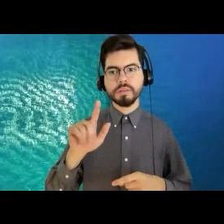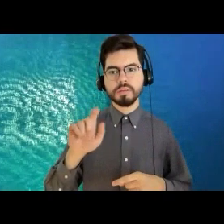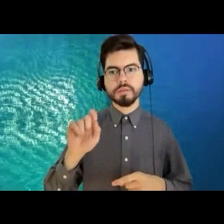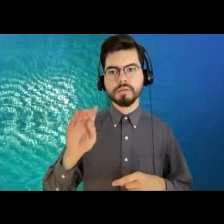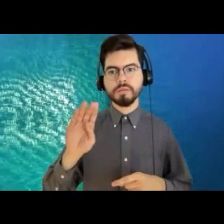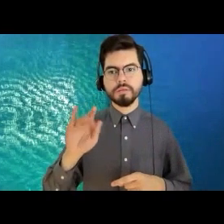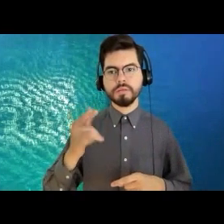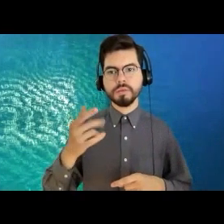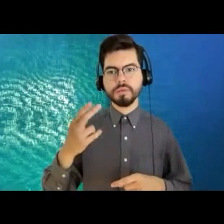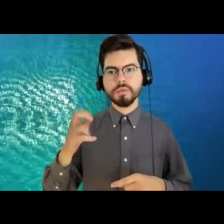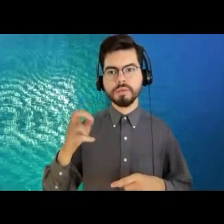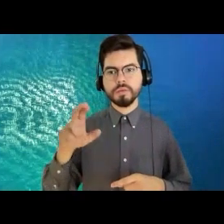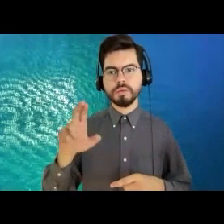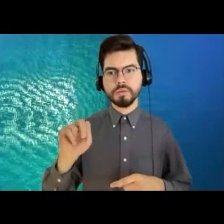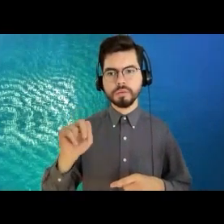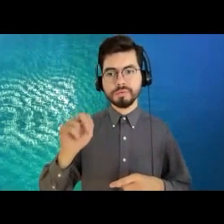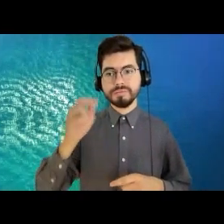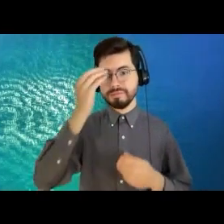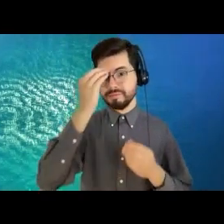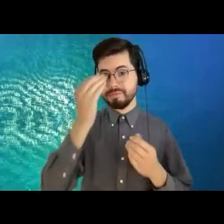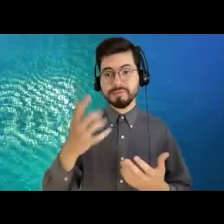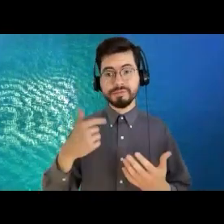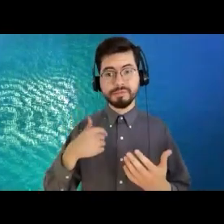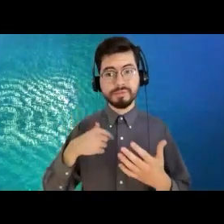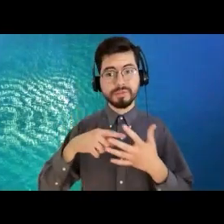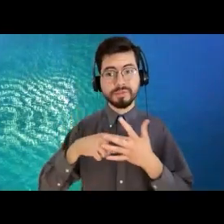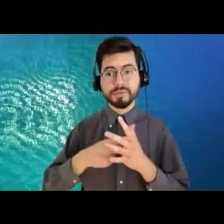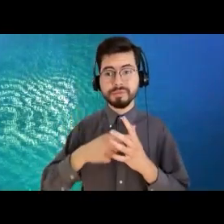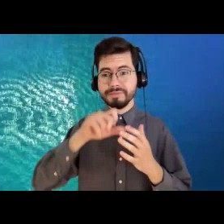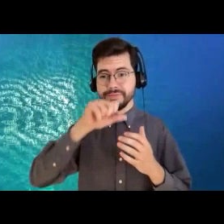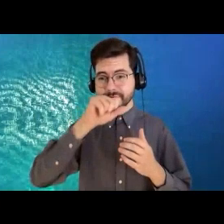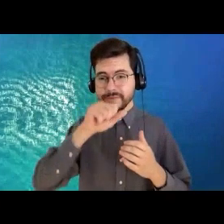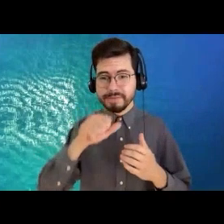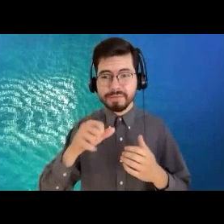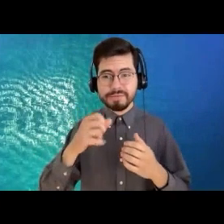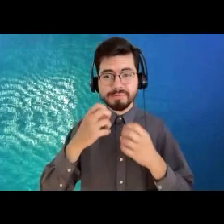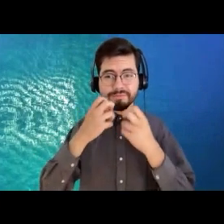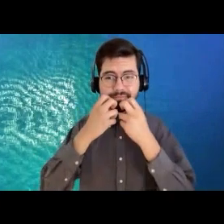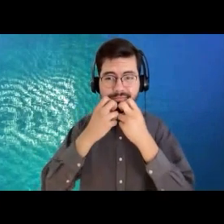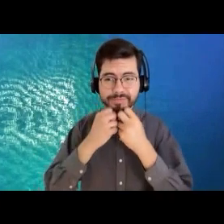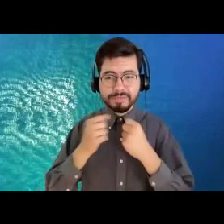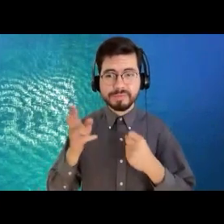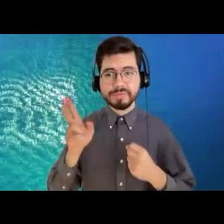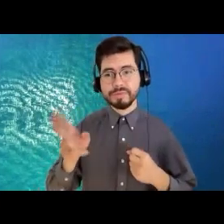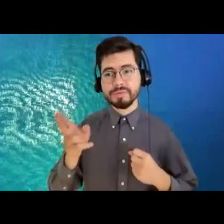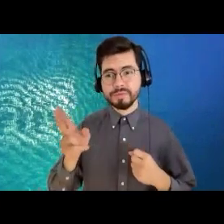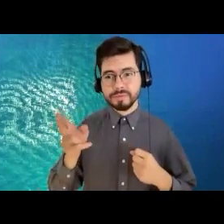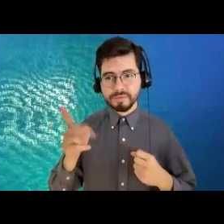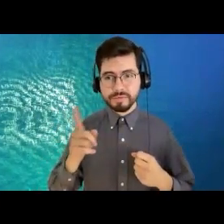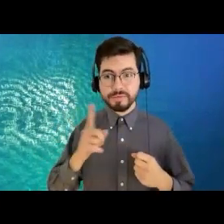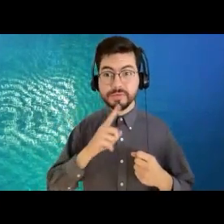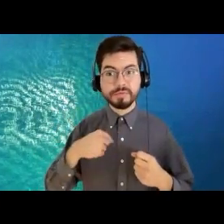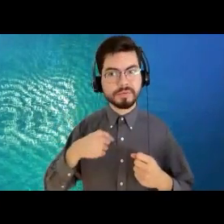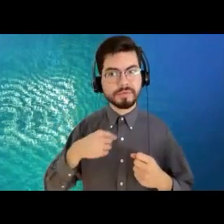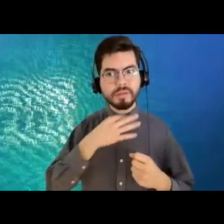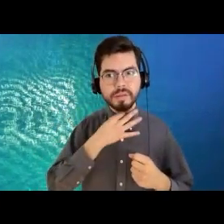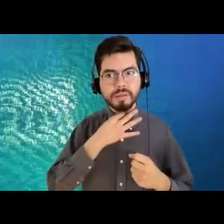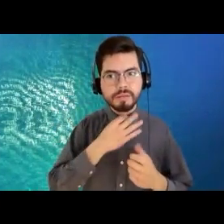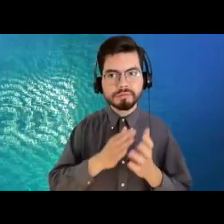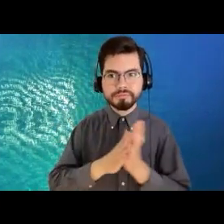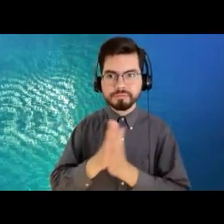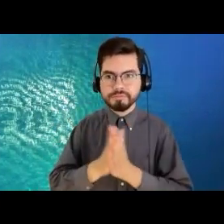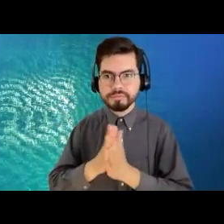my love of history that started there has never stopped. My curiosity, it all started right there on that field trip in a